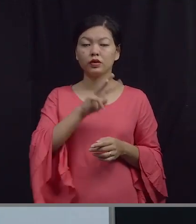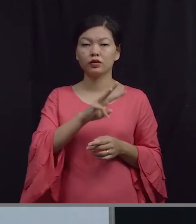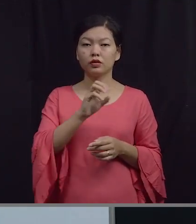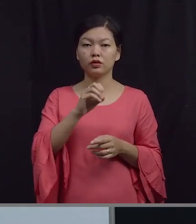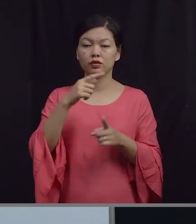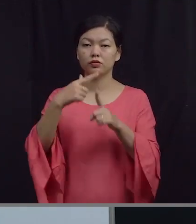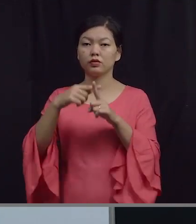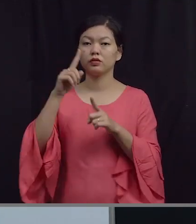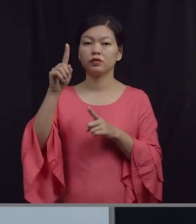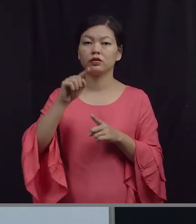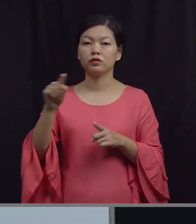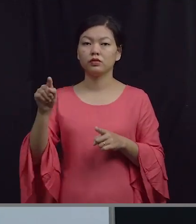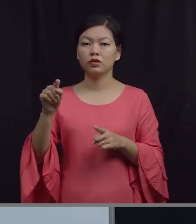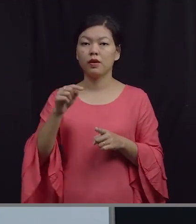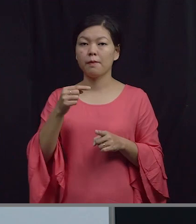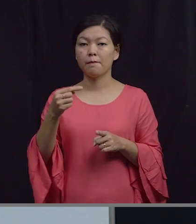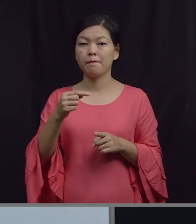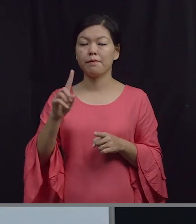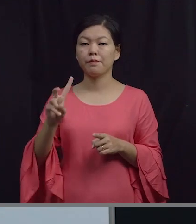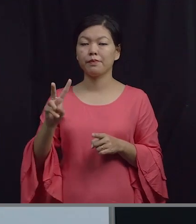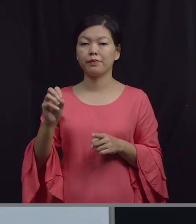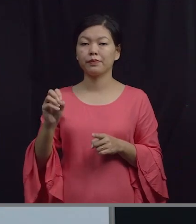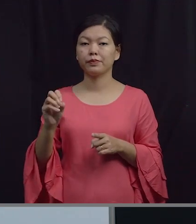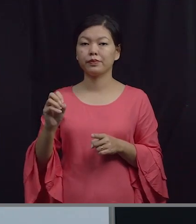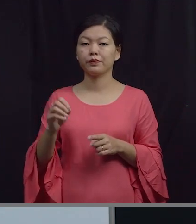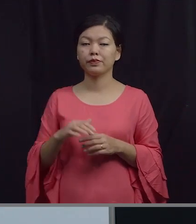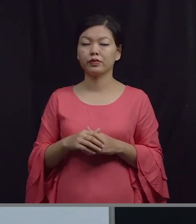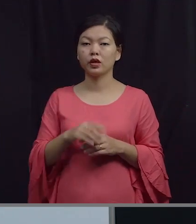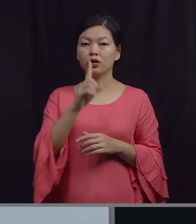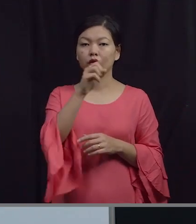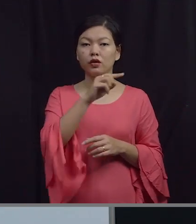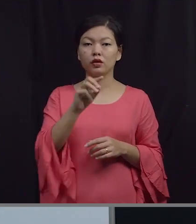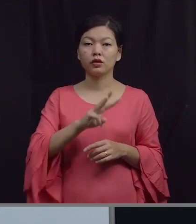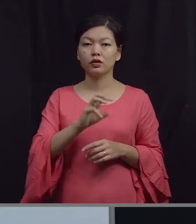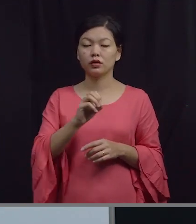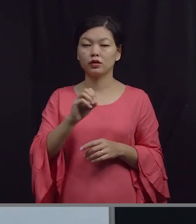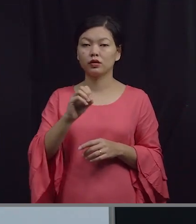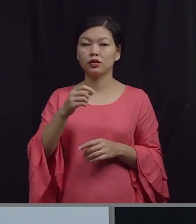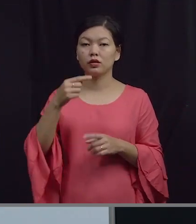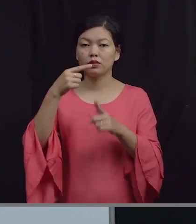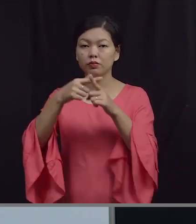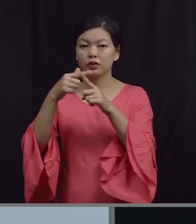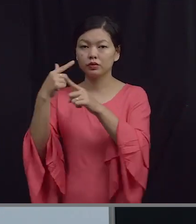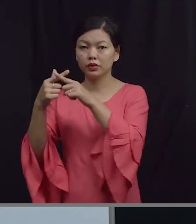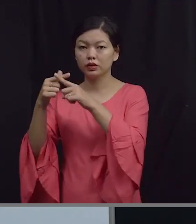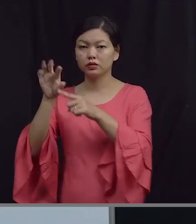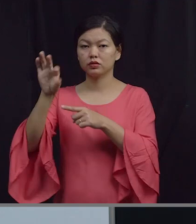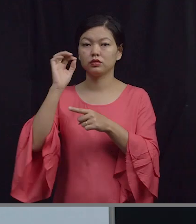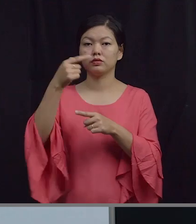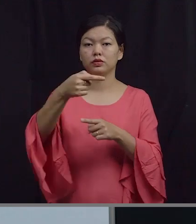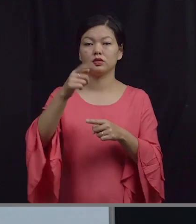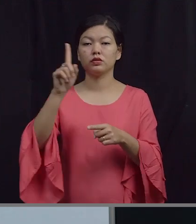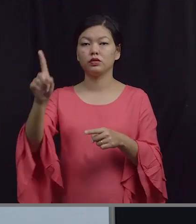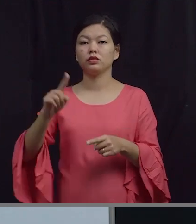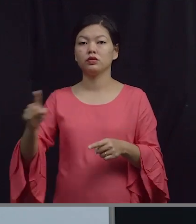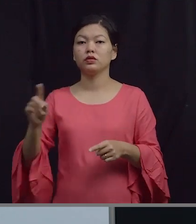plus 1 by minus 20. Okay, so 1 by 30 plus minus what? It's become minus, so 1 by